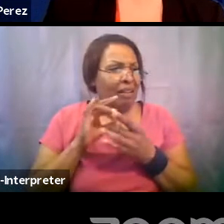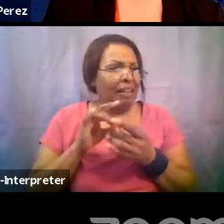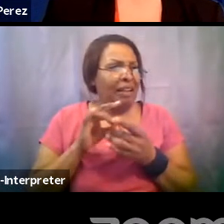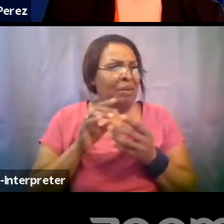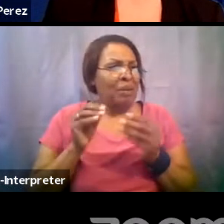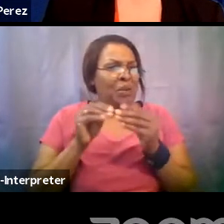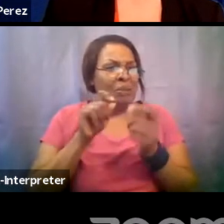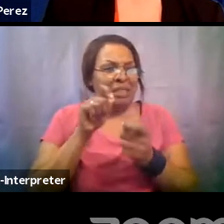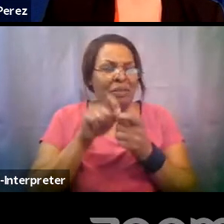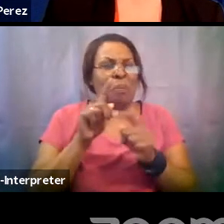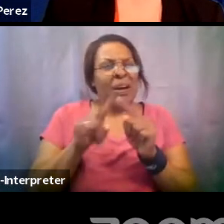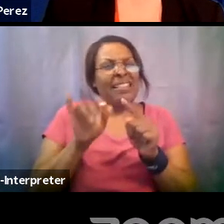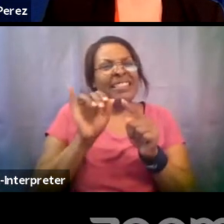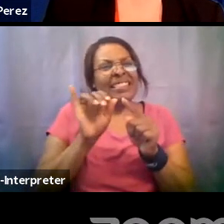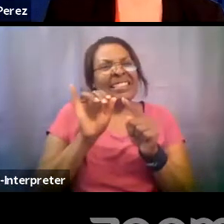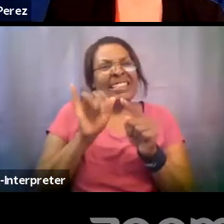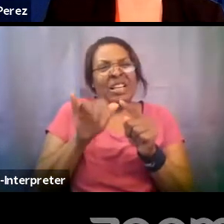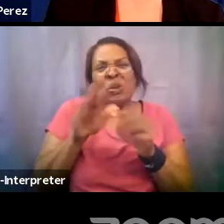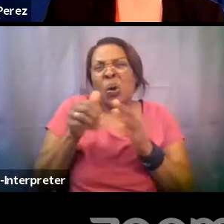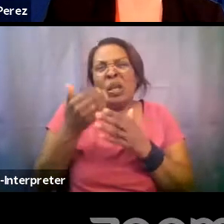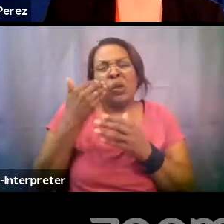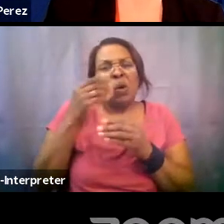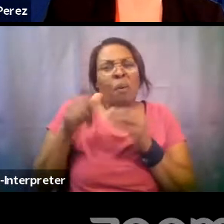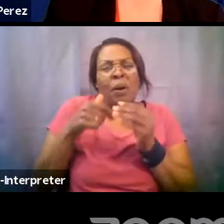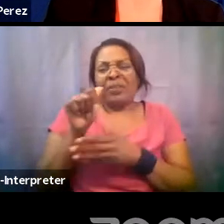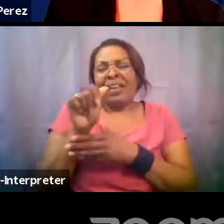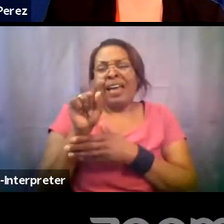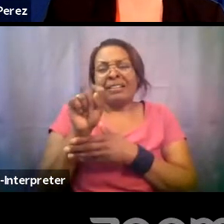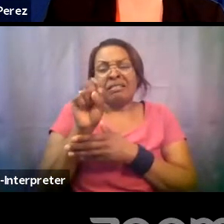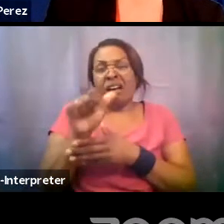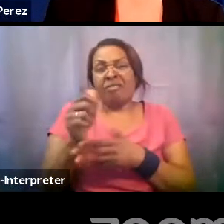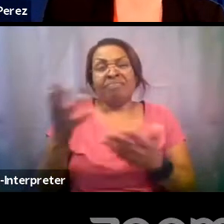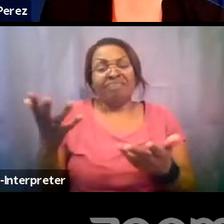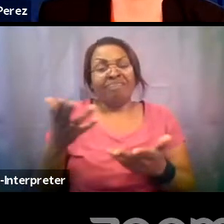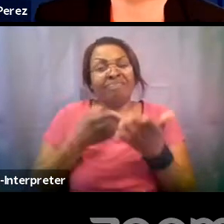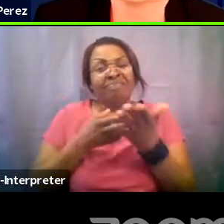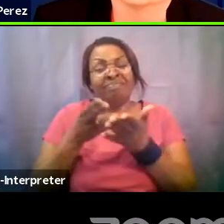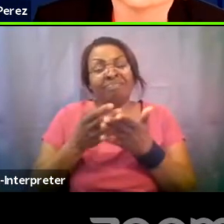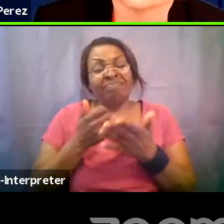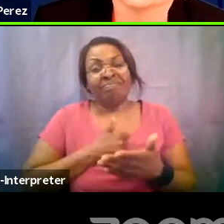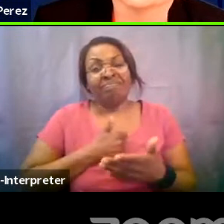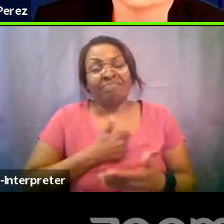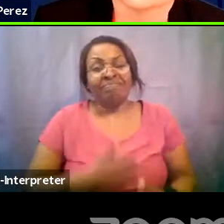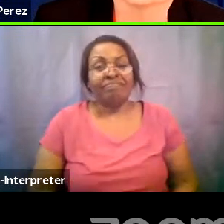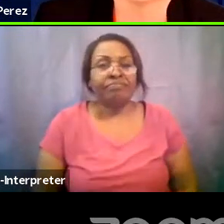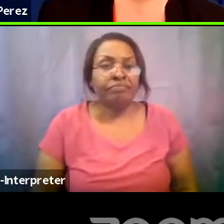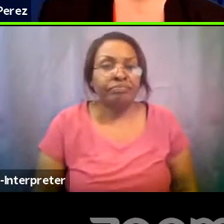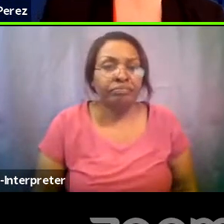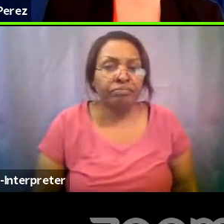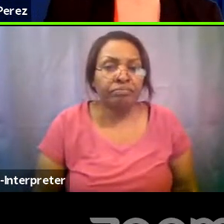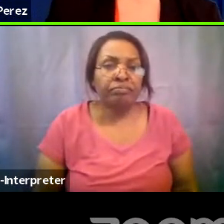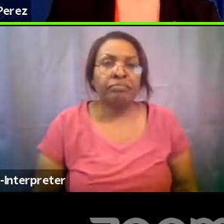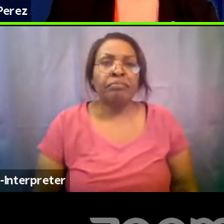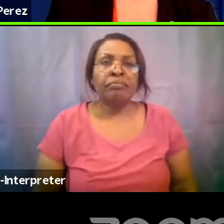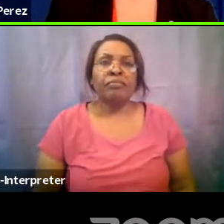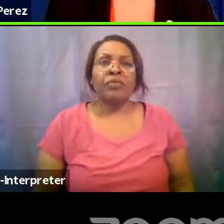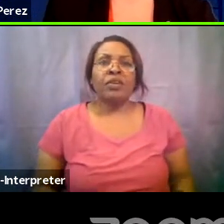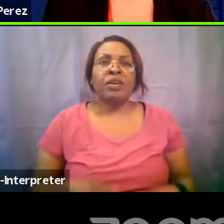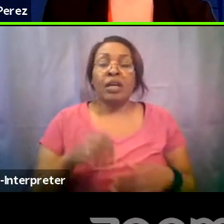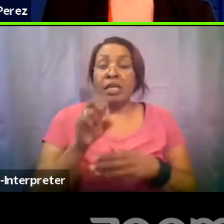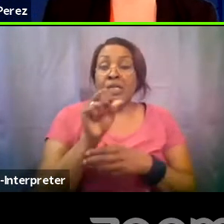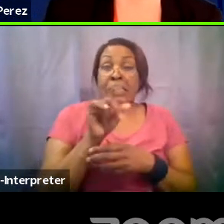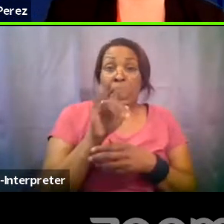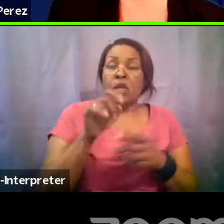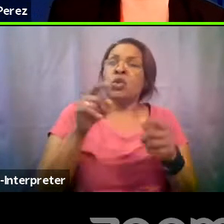more specific, but that's really all I know about the ATSA, to be honest. Doug, while you are talking about that, I think would